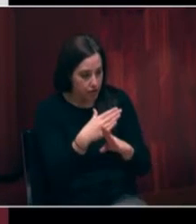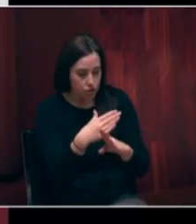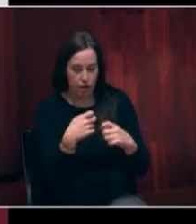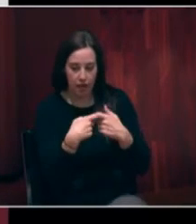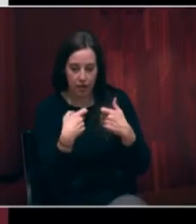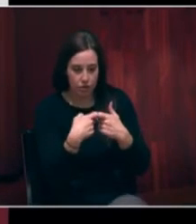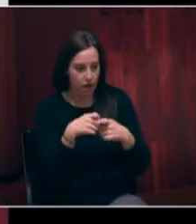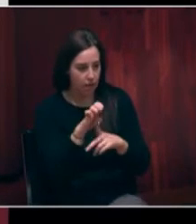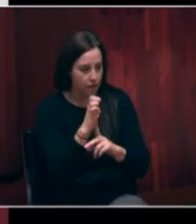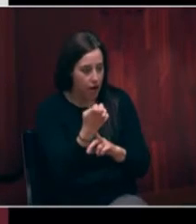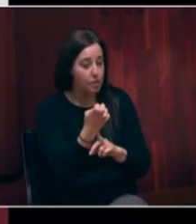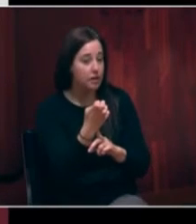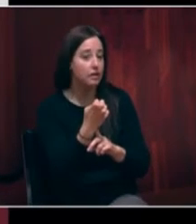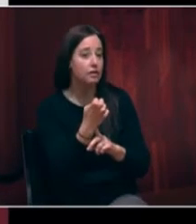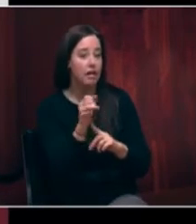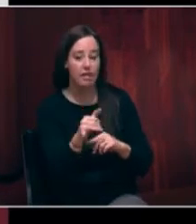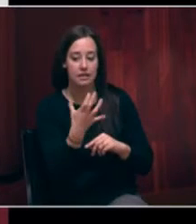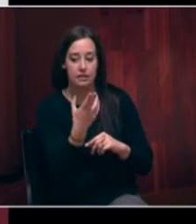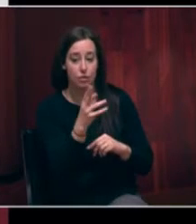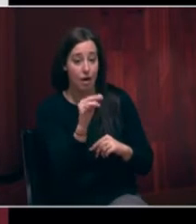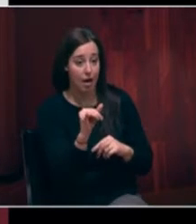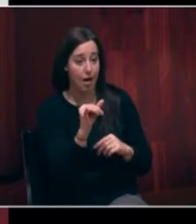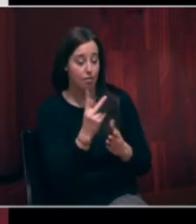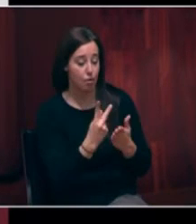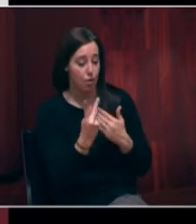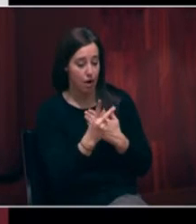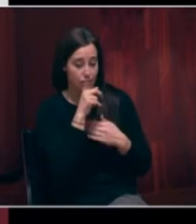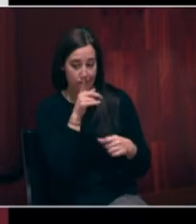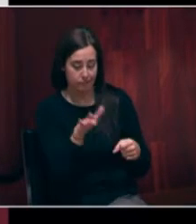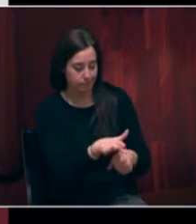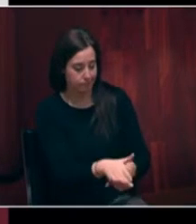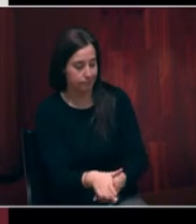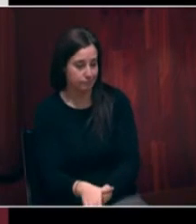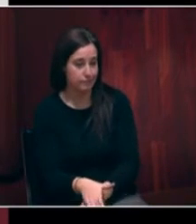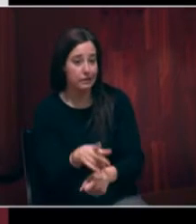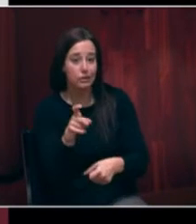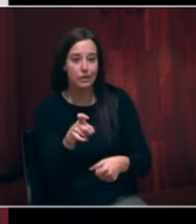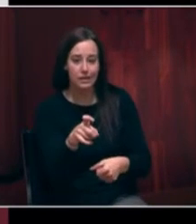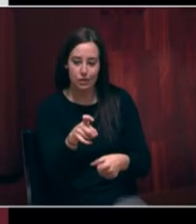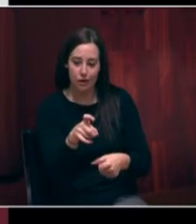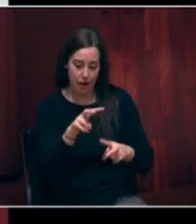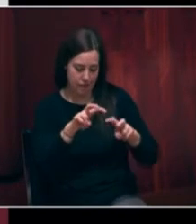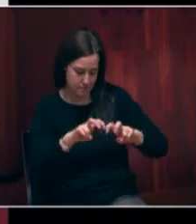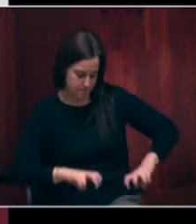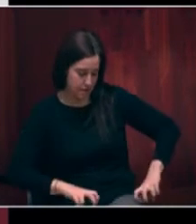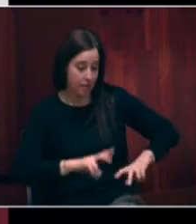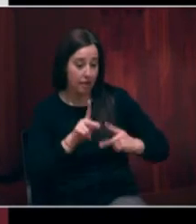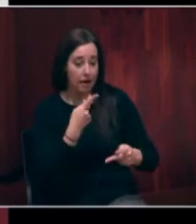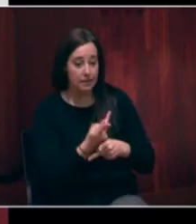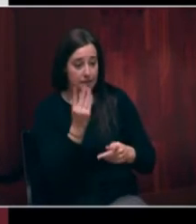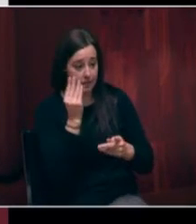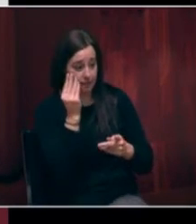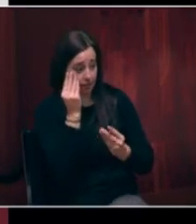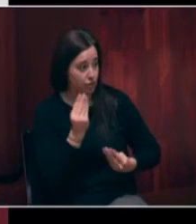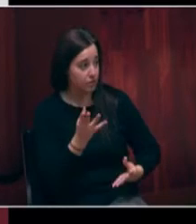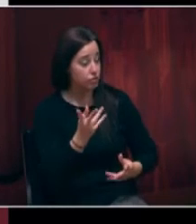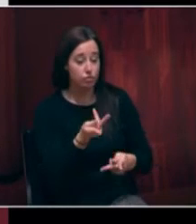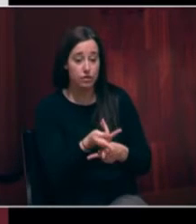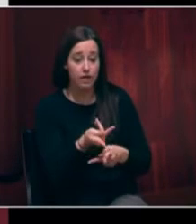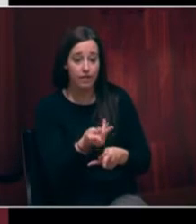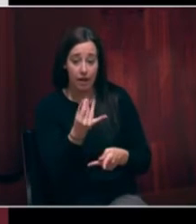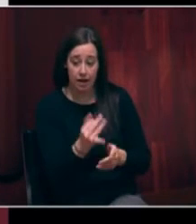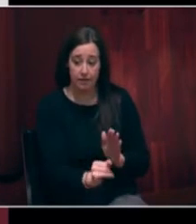electronic environment. And that's where the CUI program fills in. You need to do an inventory of the types of information you're handling and also identify